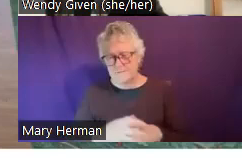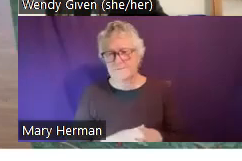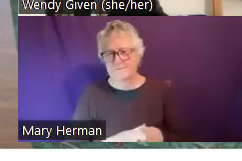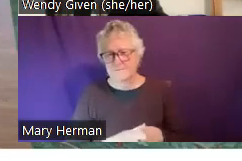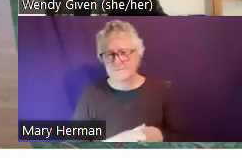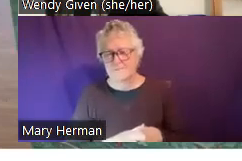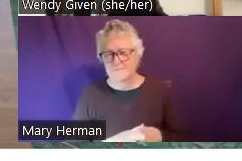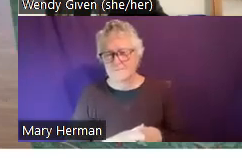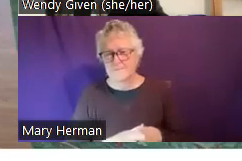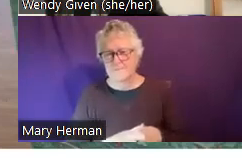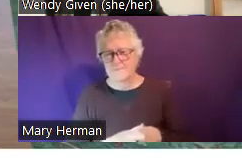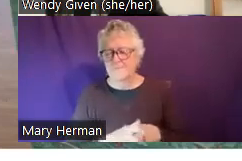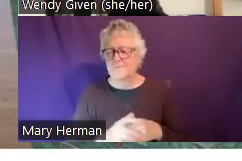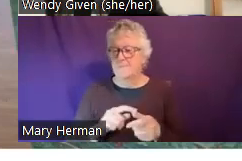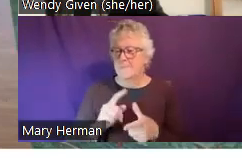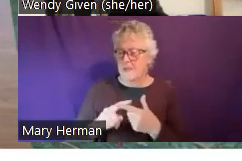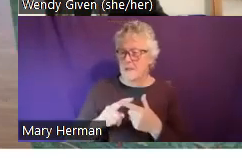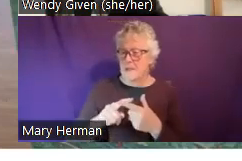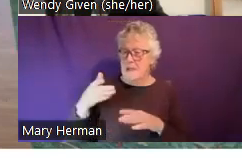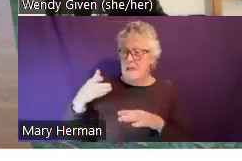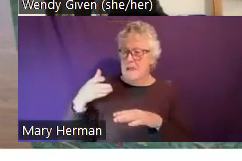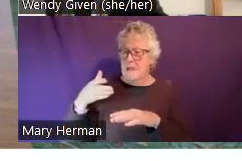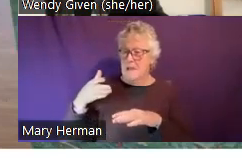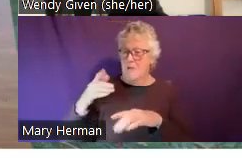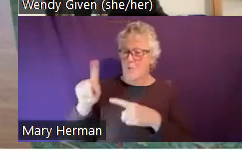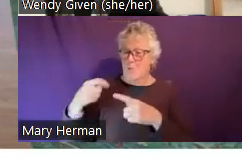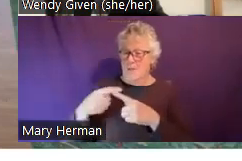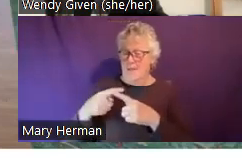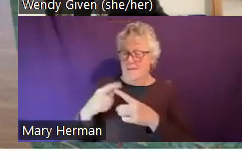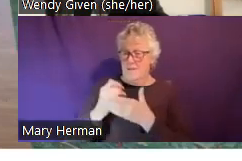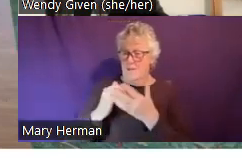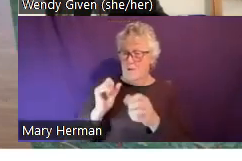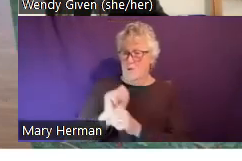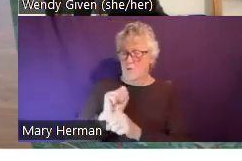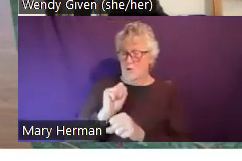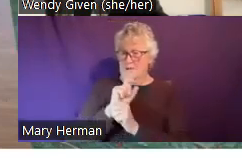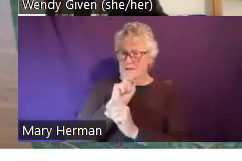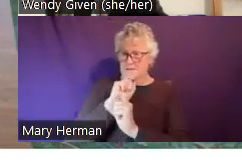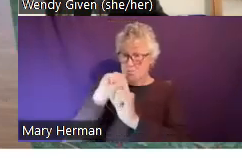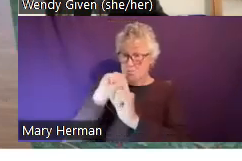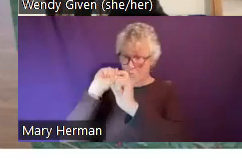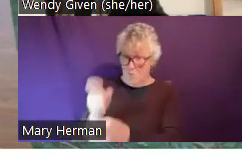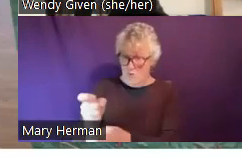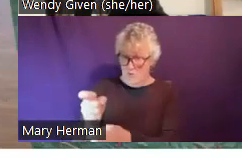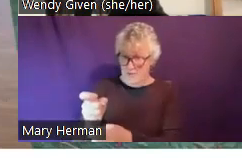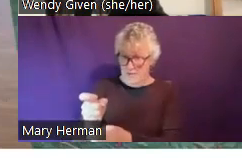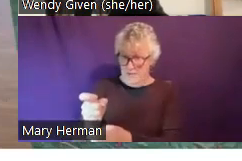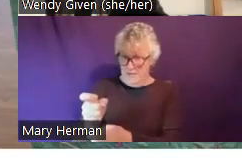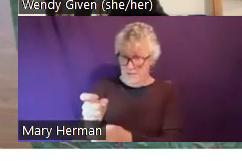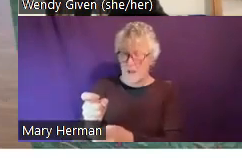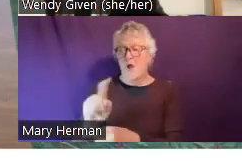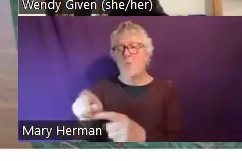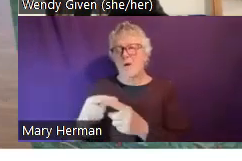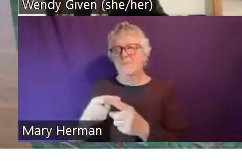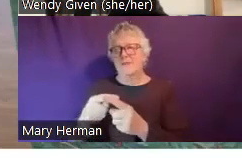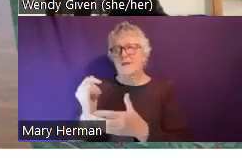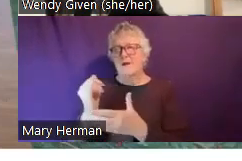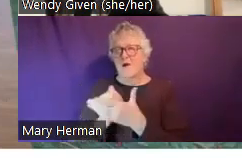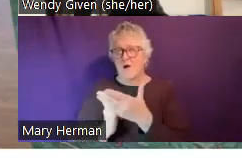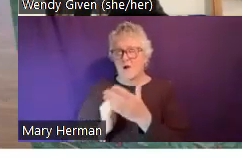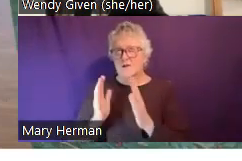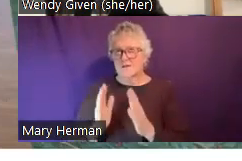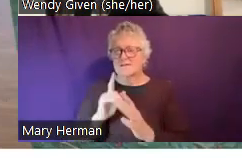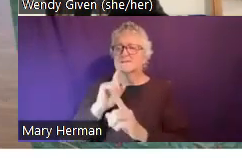And then once the artwork is awarded the project, once the artist is awarded the project, who is